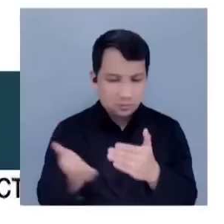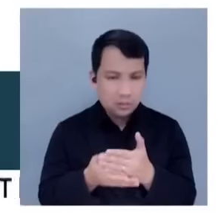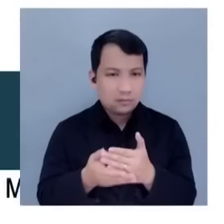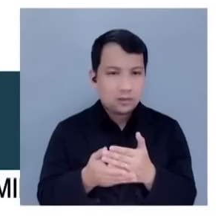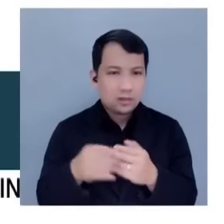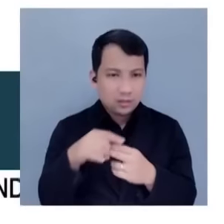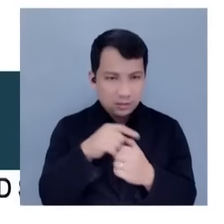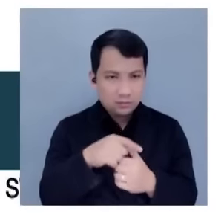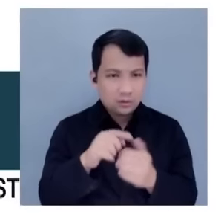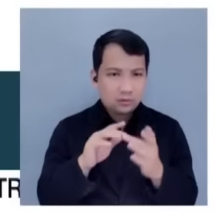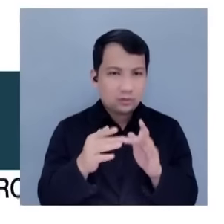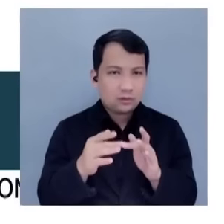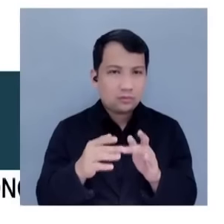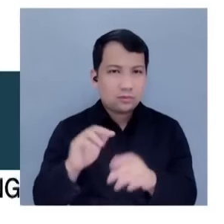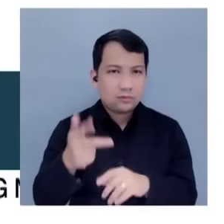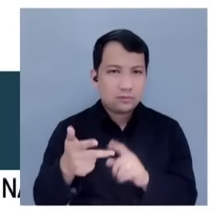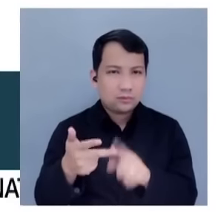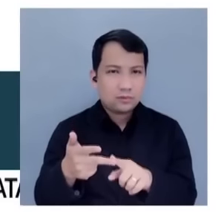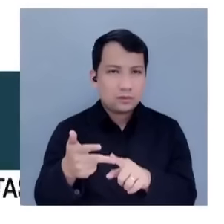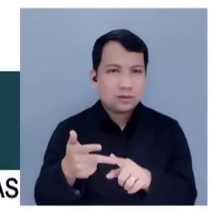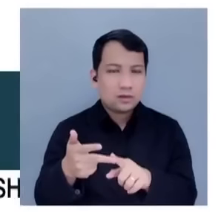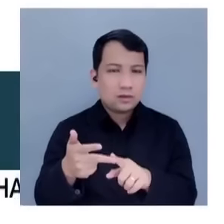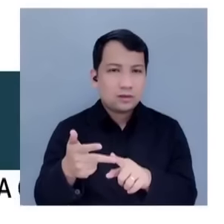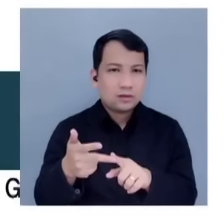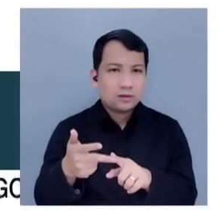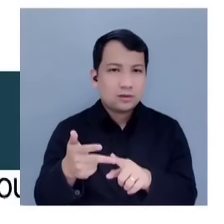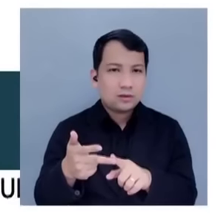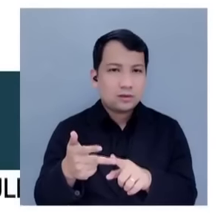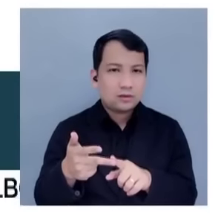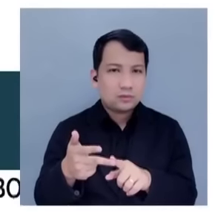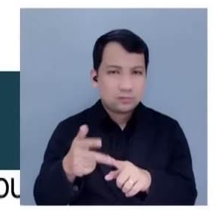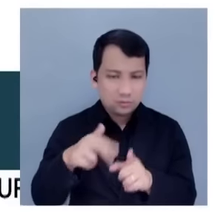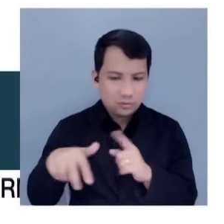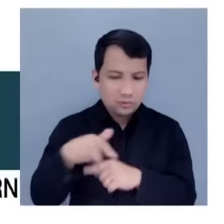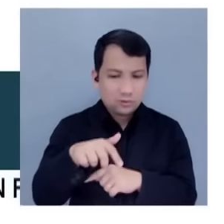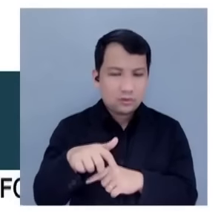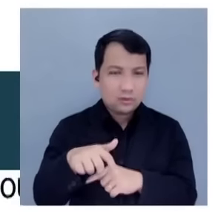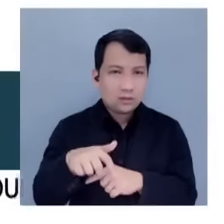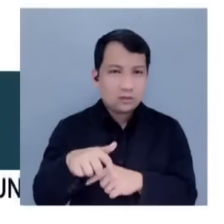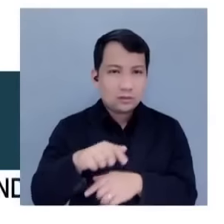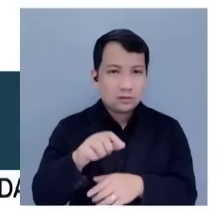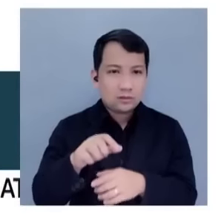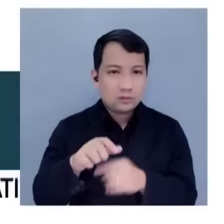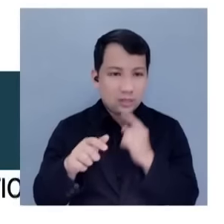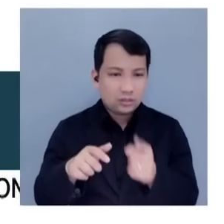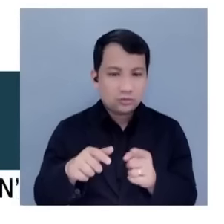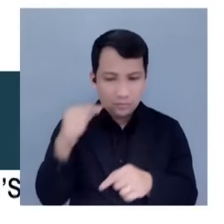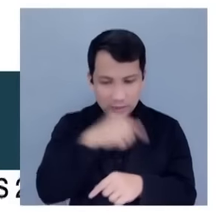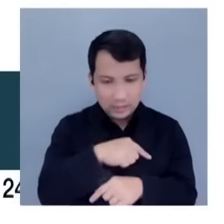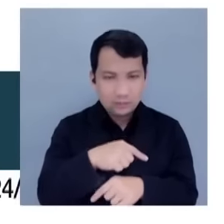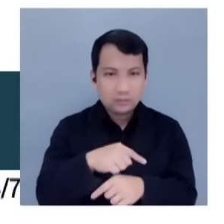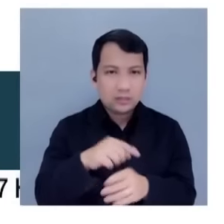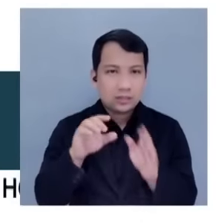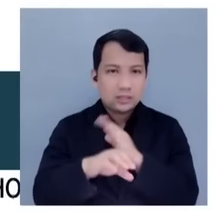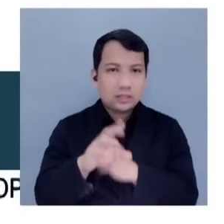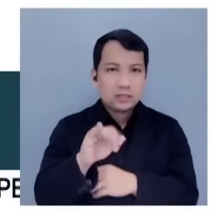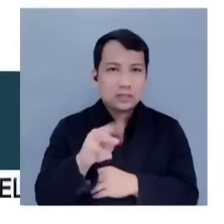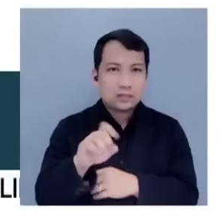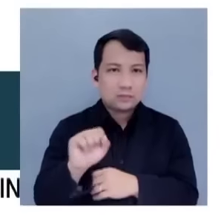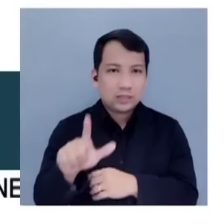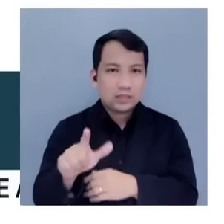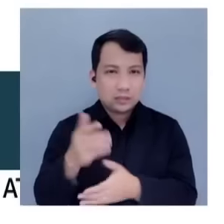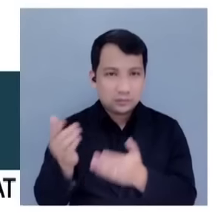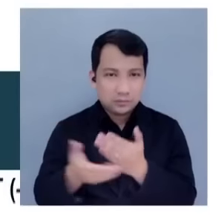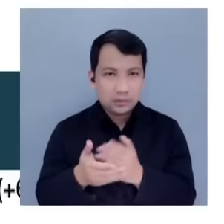choose the third one, considering the discourse surrounding it, to decriminalize libel? That has been the fight. And yet here you are